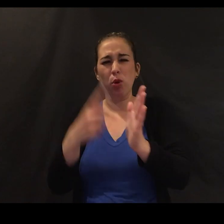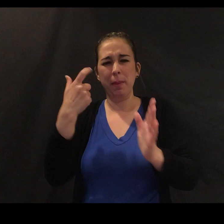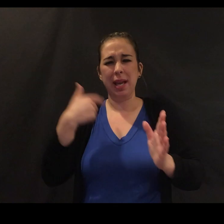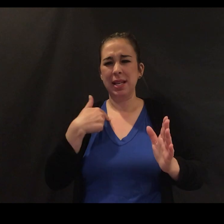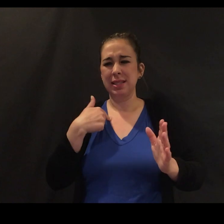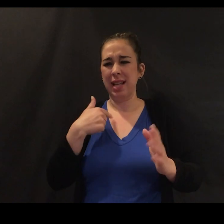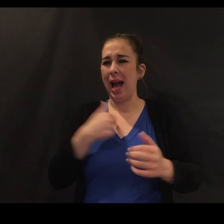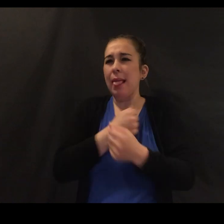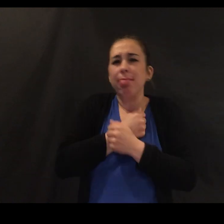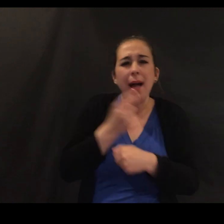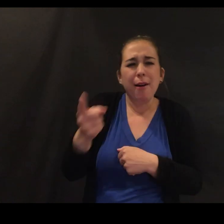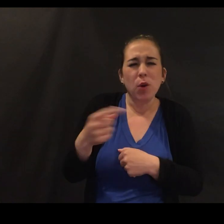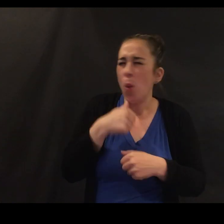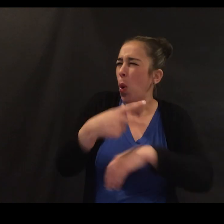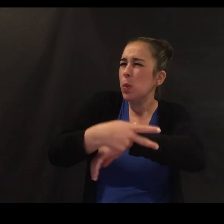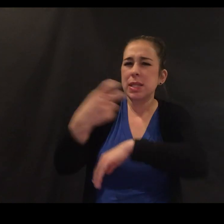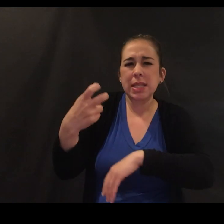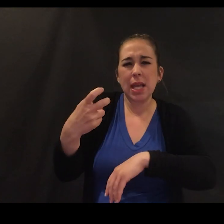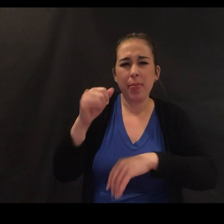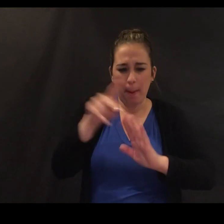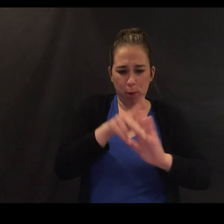from you, right? And so